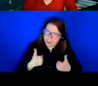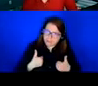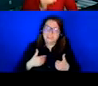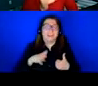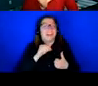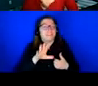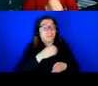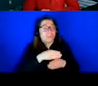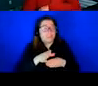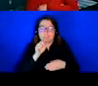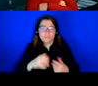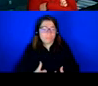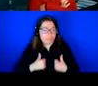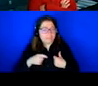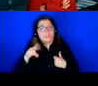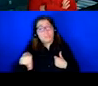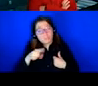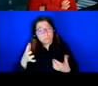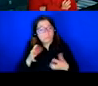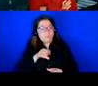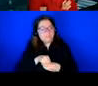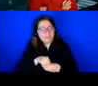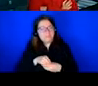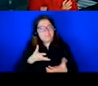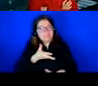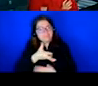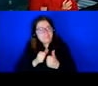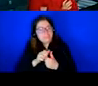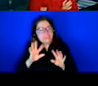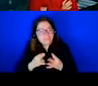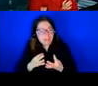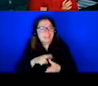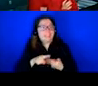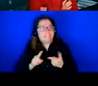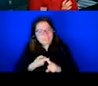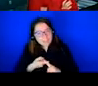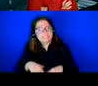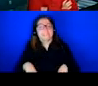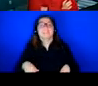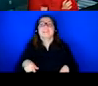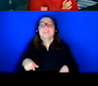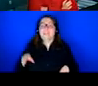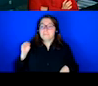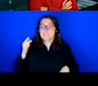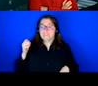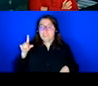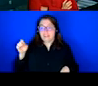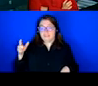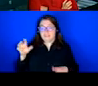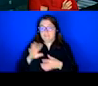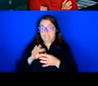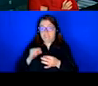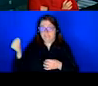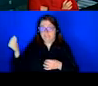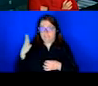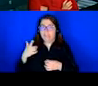know, like you want to focus on spending time with your family and kind of building on that. Michelle mentioned, like, I moved to Rochester during the pandemic. Like, I moved